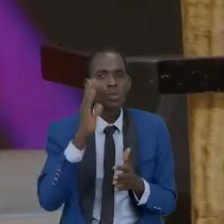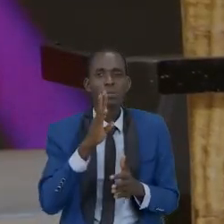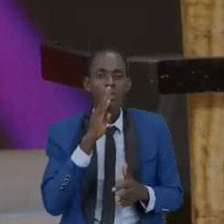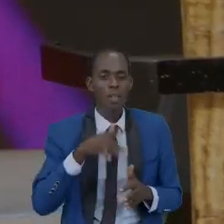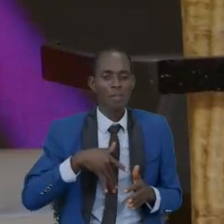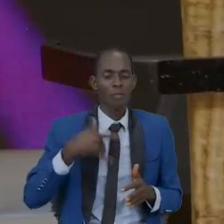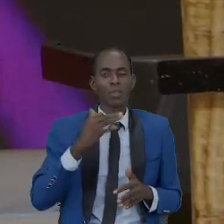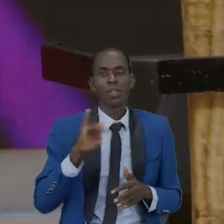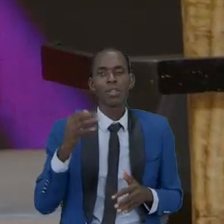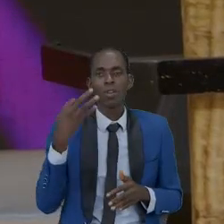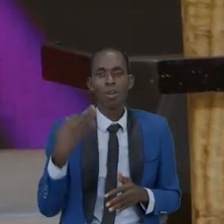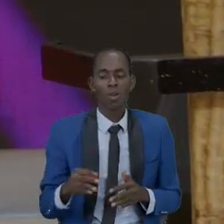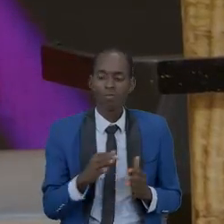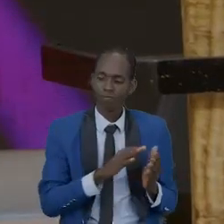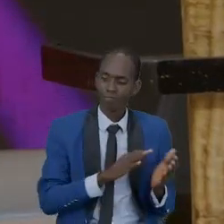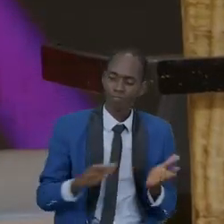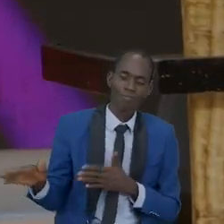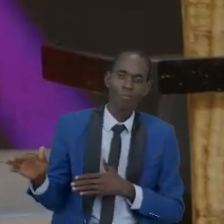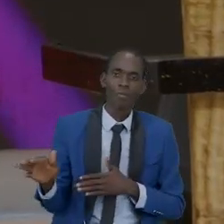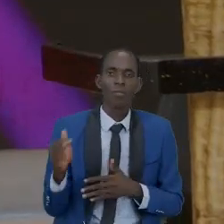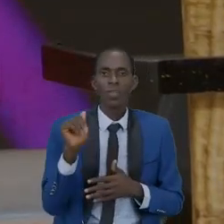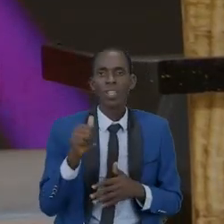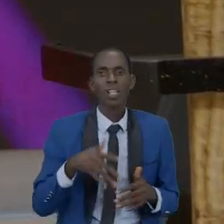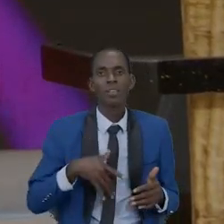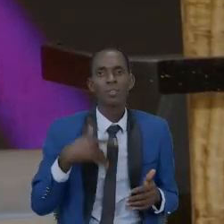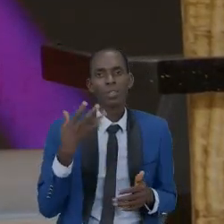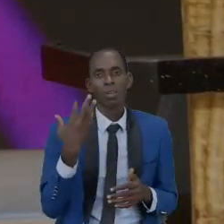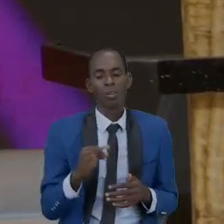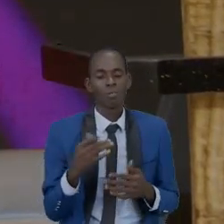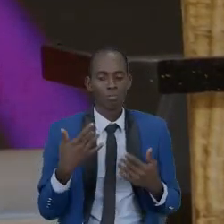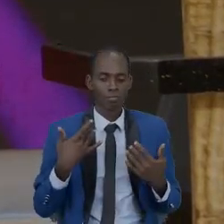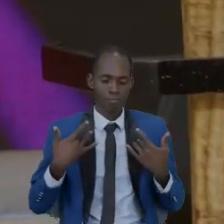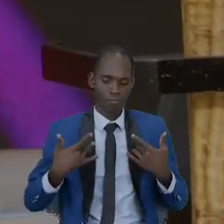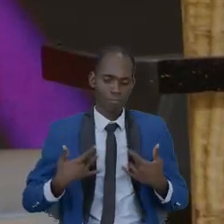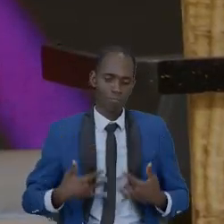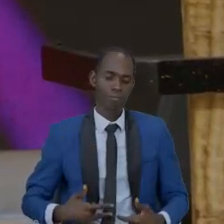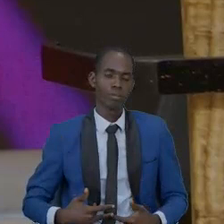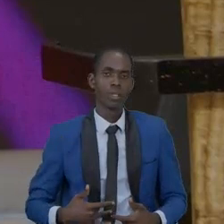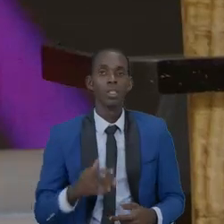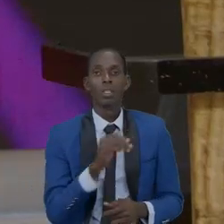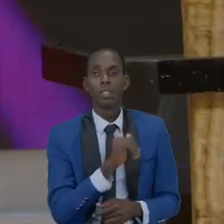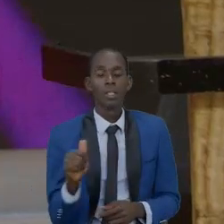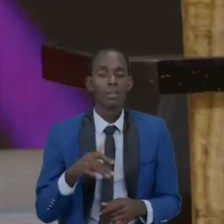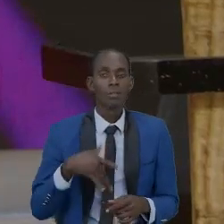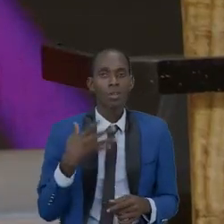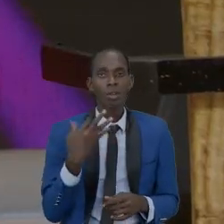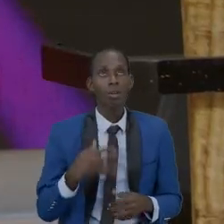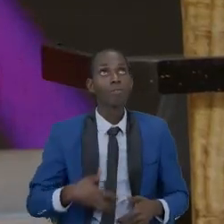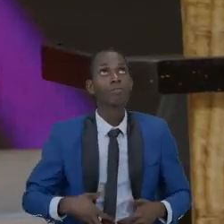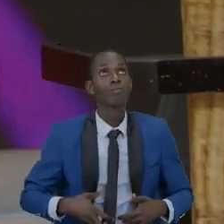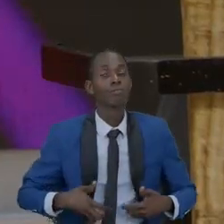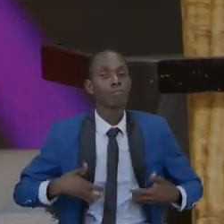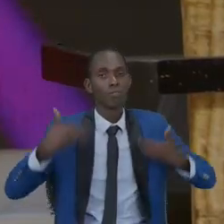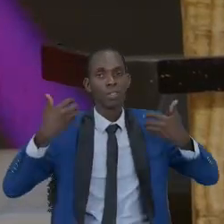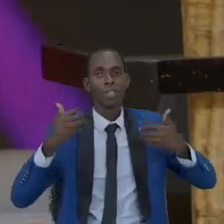rejection, a feeling of depression, a feeling of anger, a